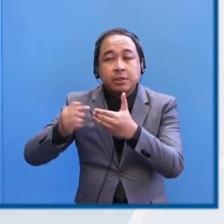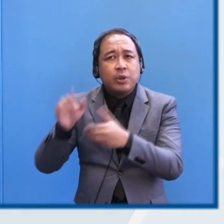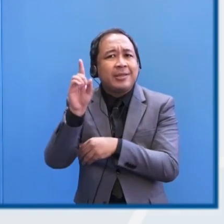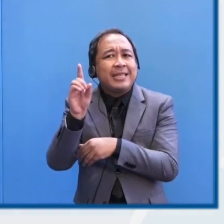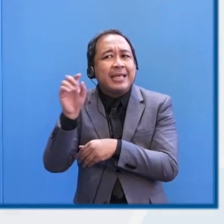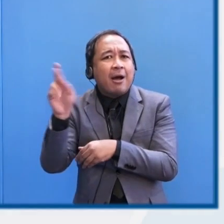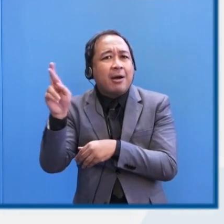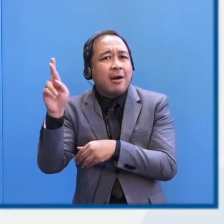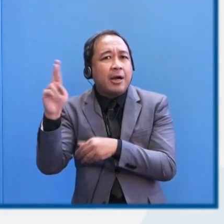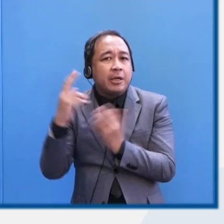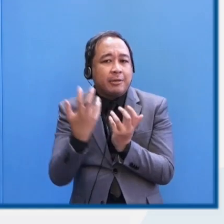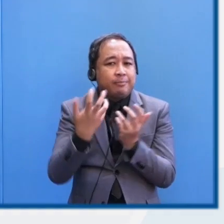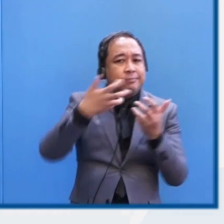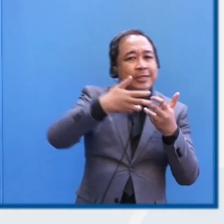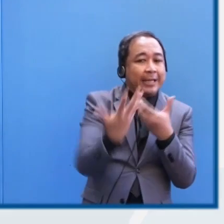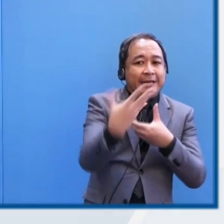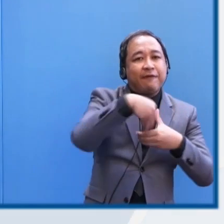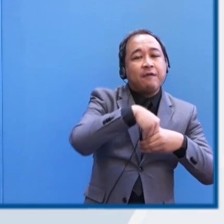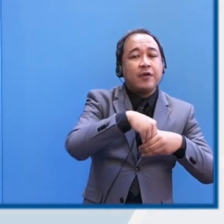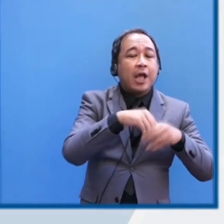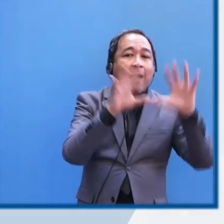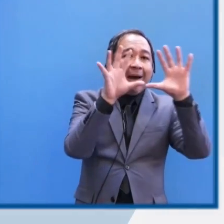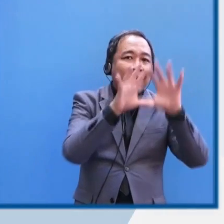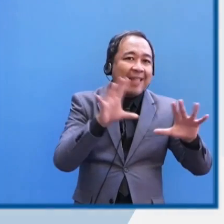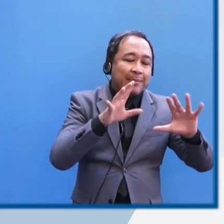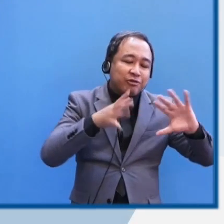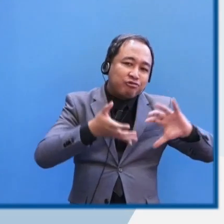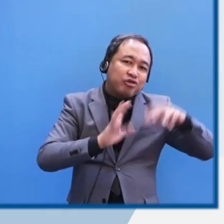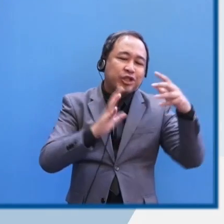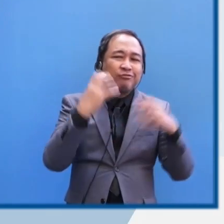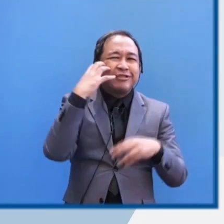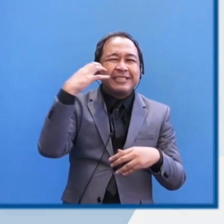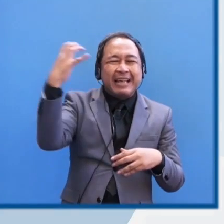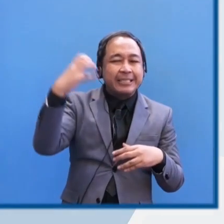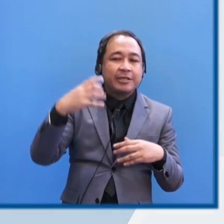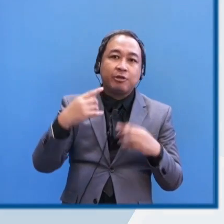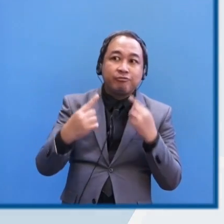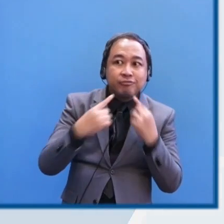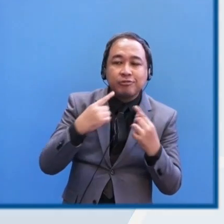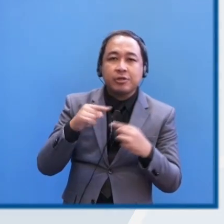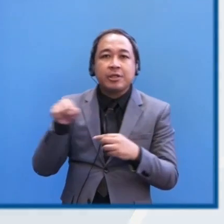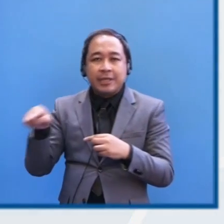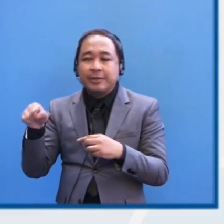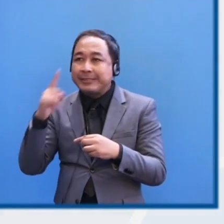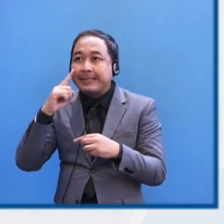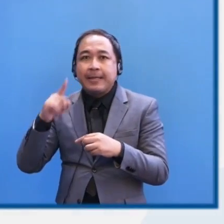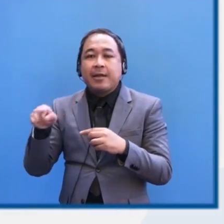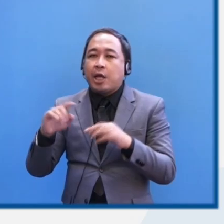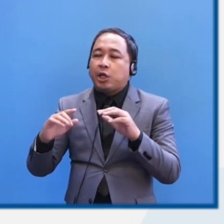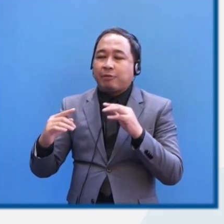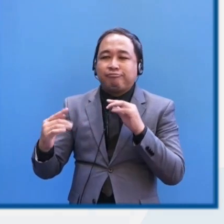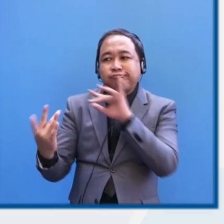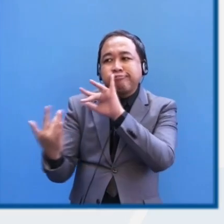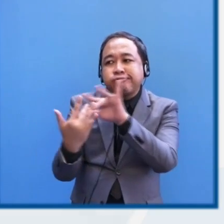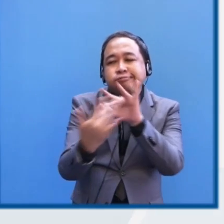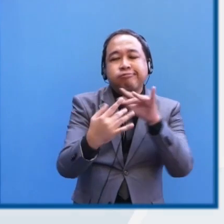into the climate change discussion, integrating DRR into the SDG discussions. Perhaps that is done through a communication process. So at the